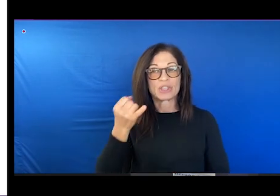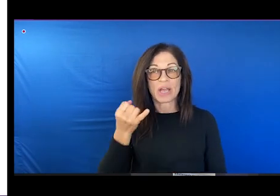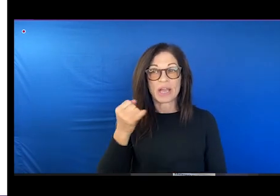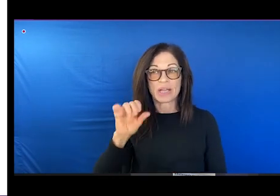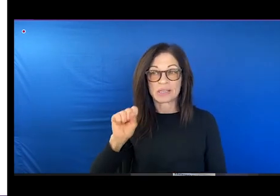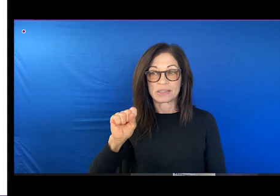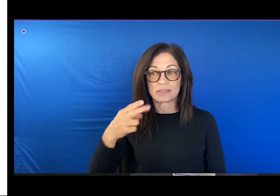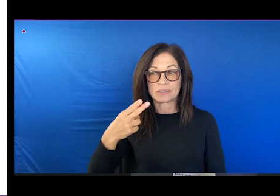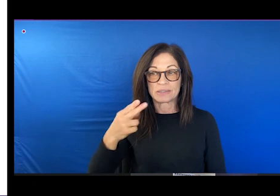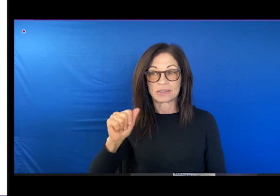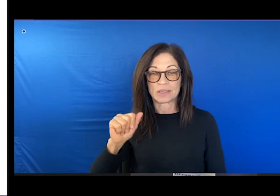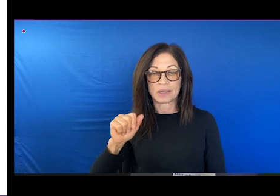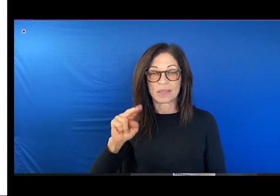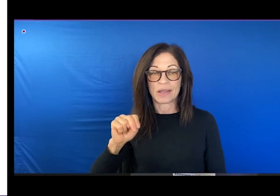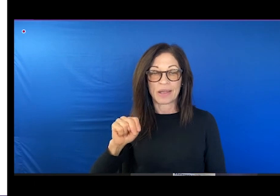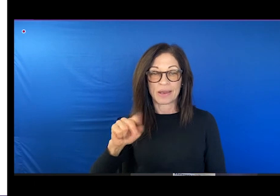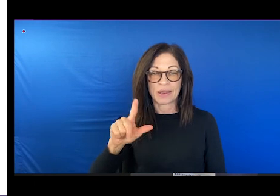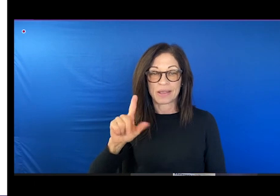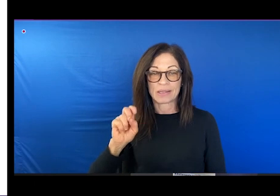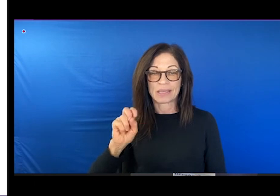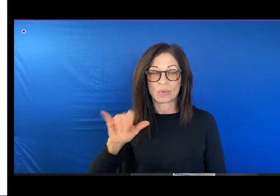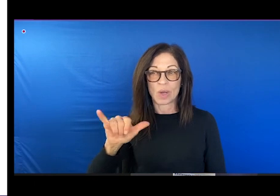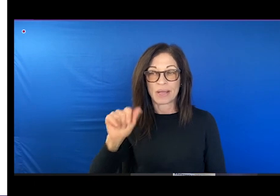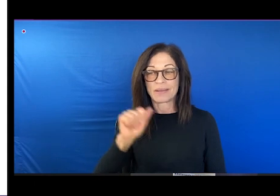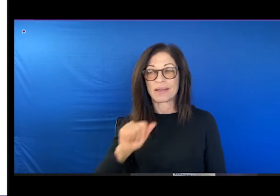the chat. It's J Shanley,